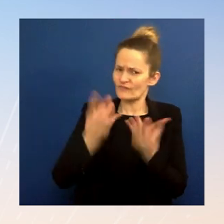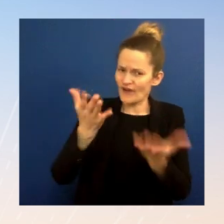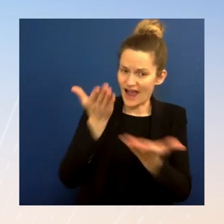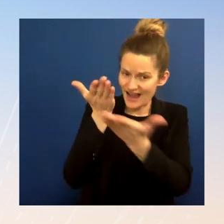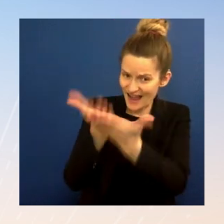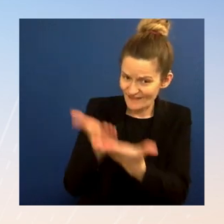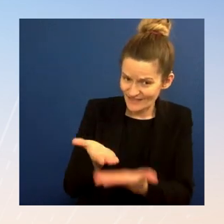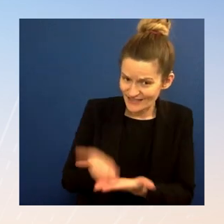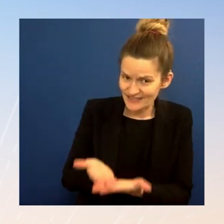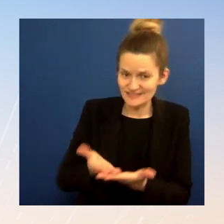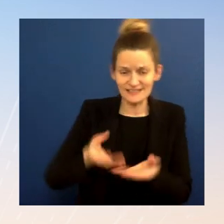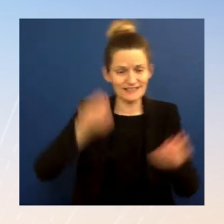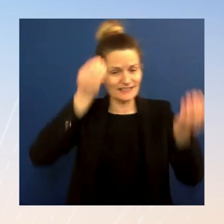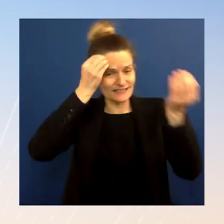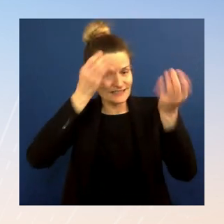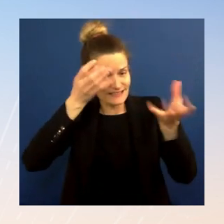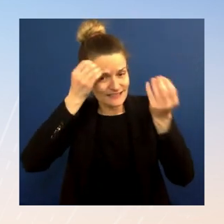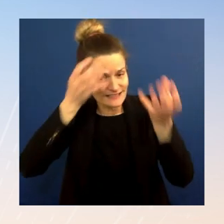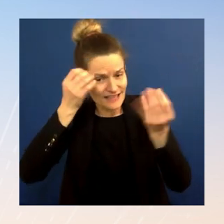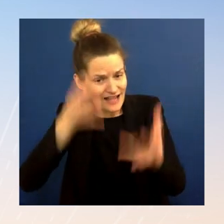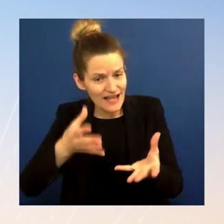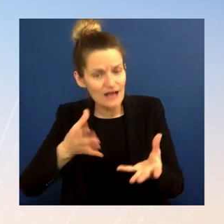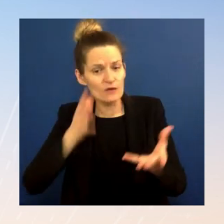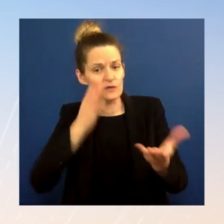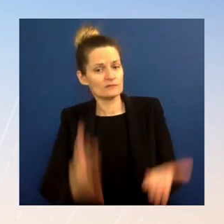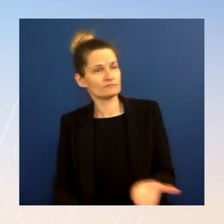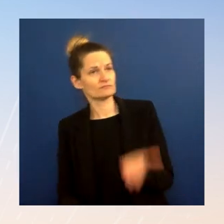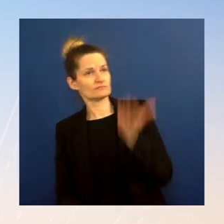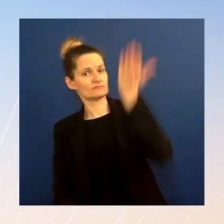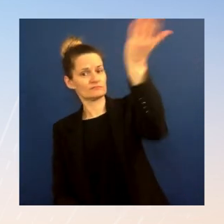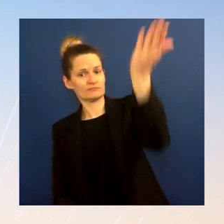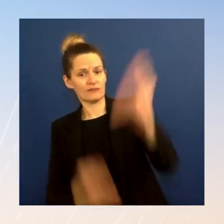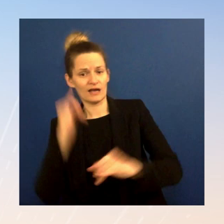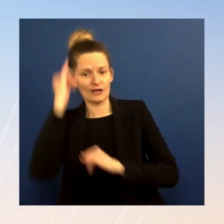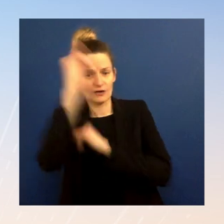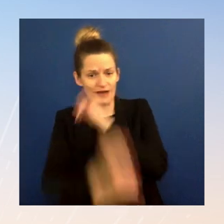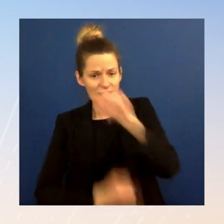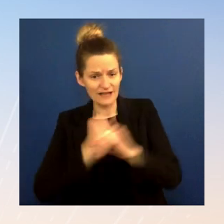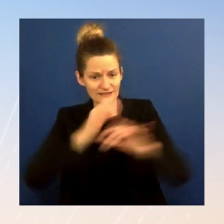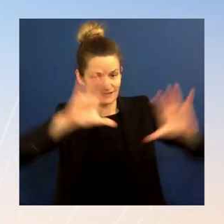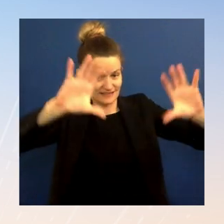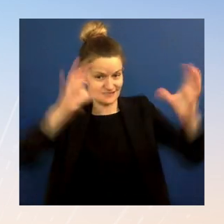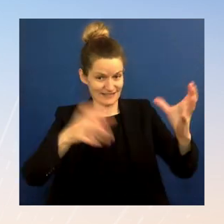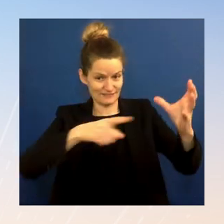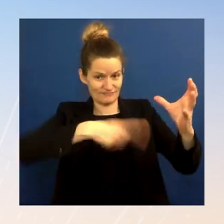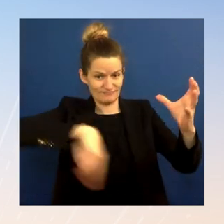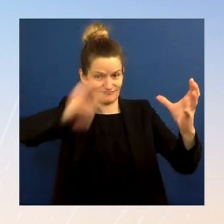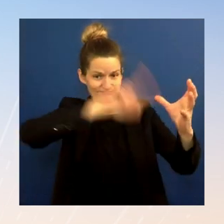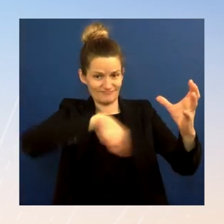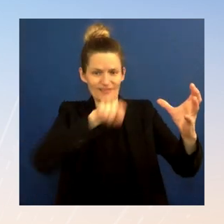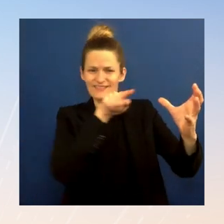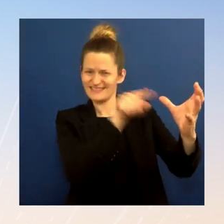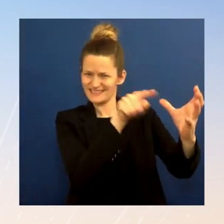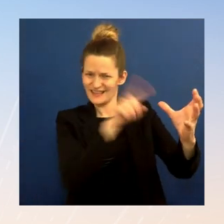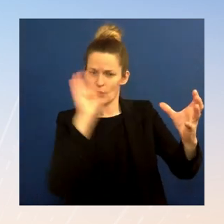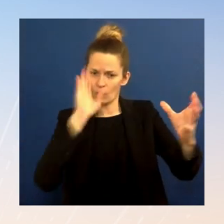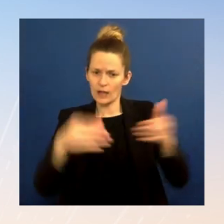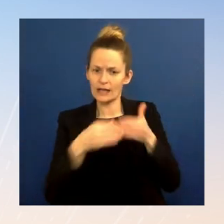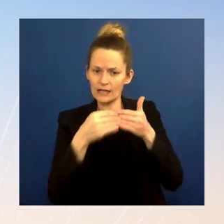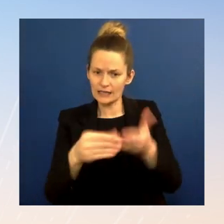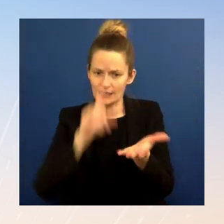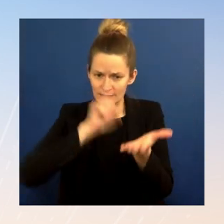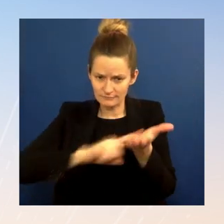the investigations. And the international bodies that oversee the investigations would make determinations about violation